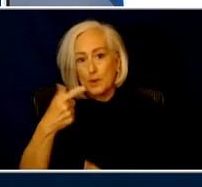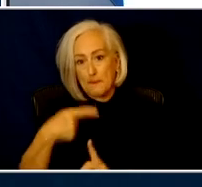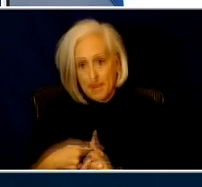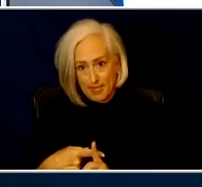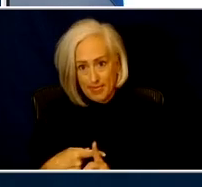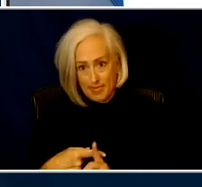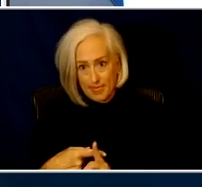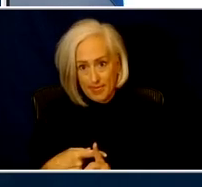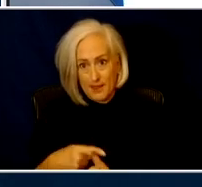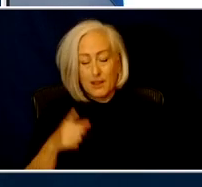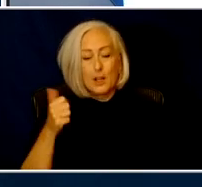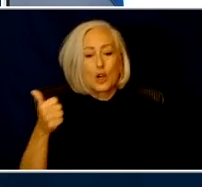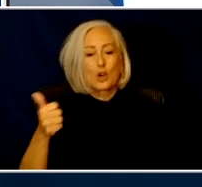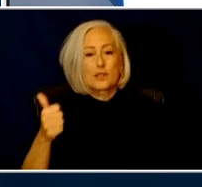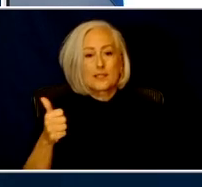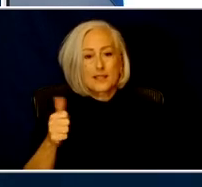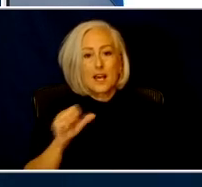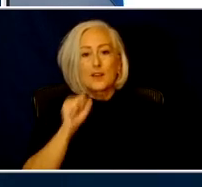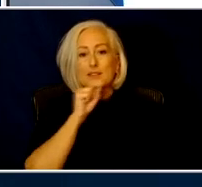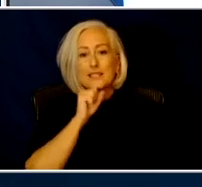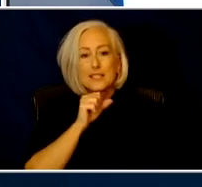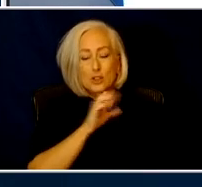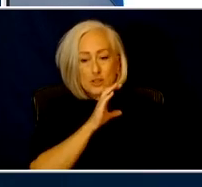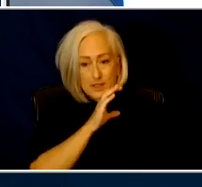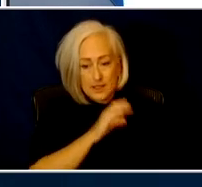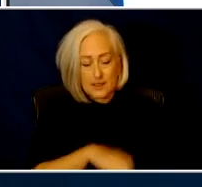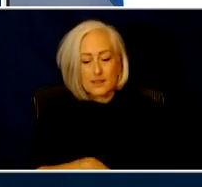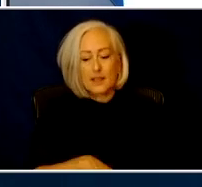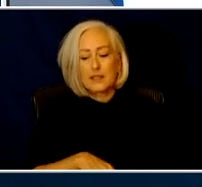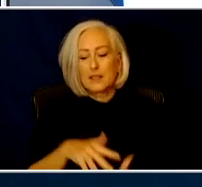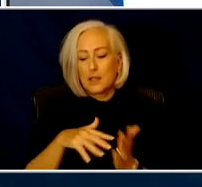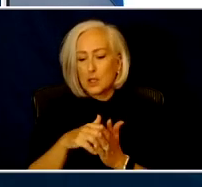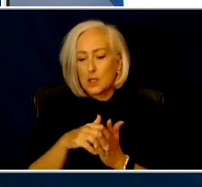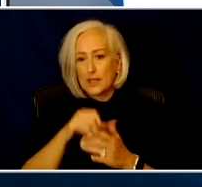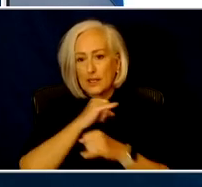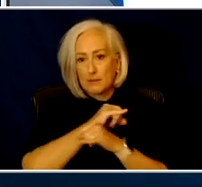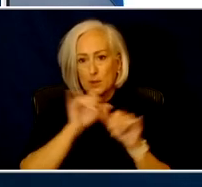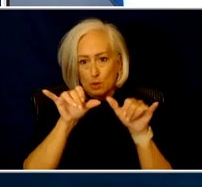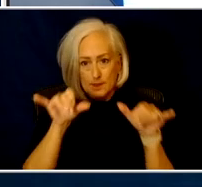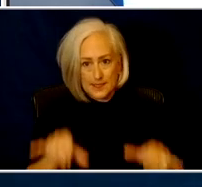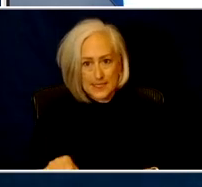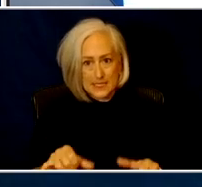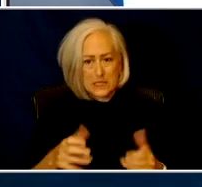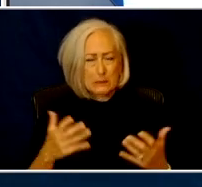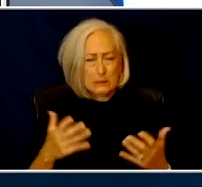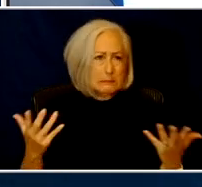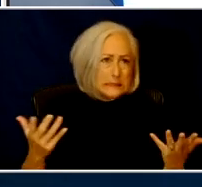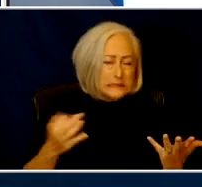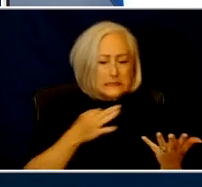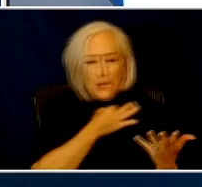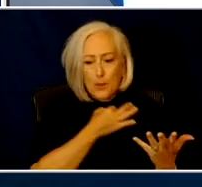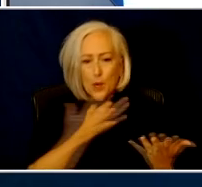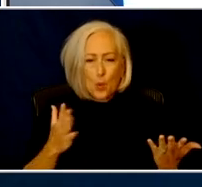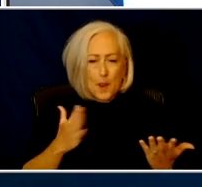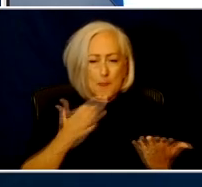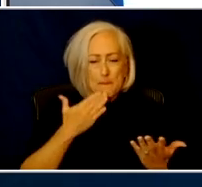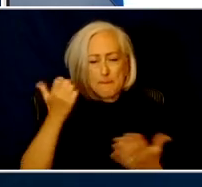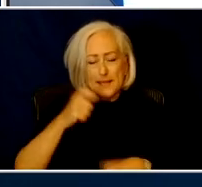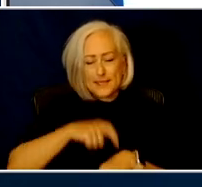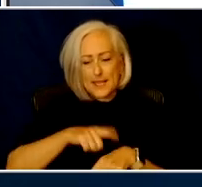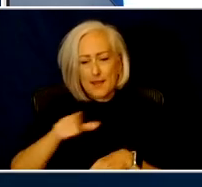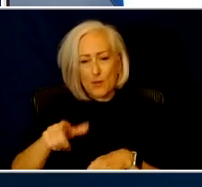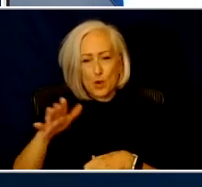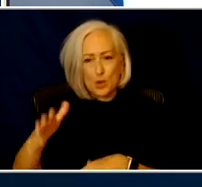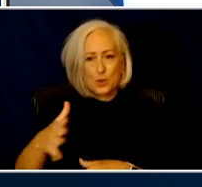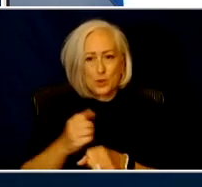a senior citizen, immunocompromised. Just wanting to know that timing. I think when you put all those factors